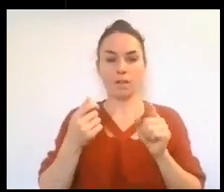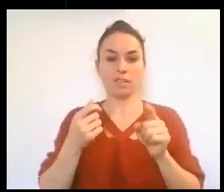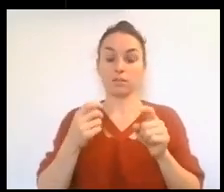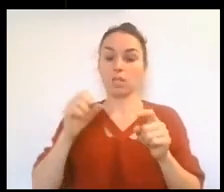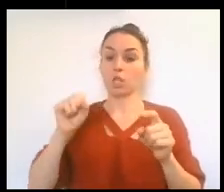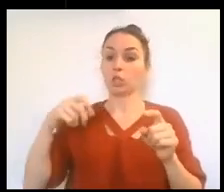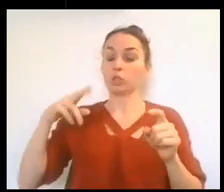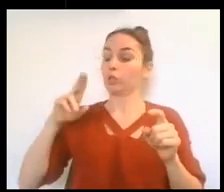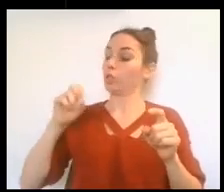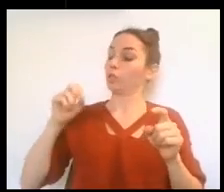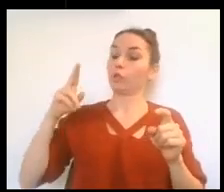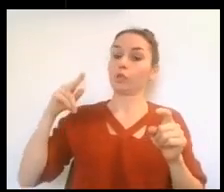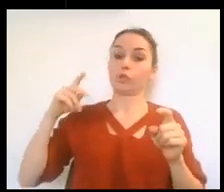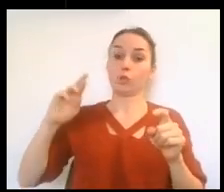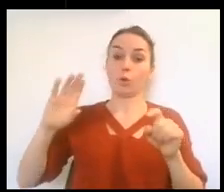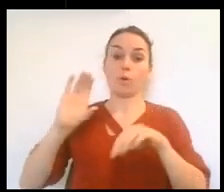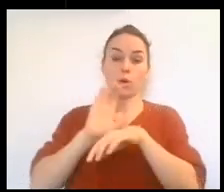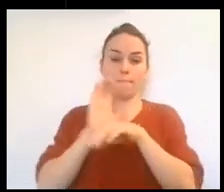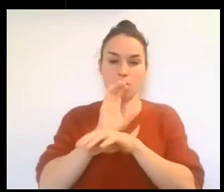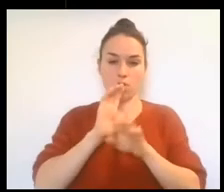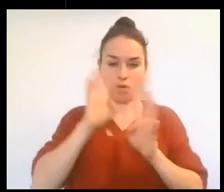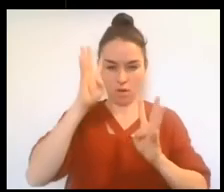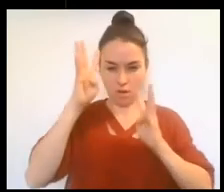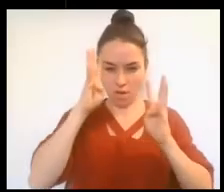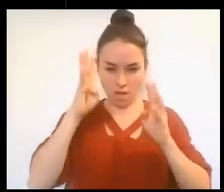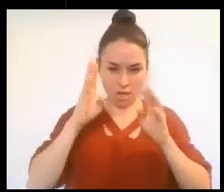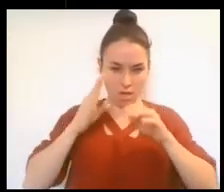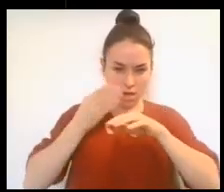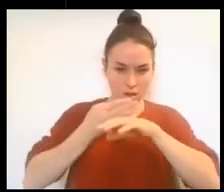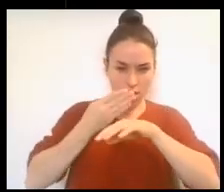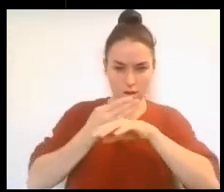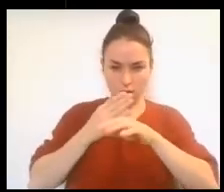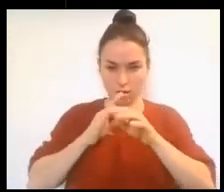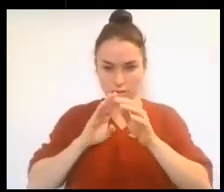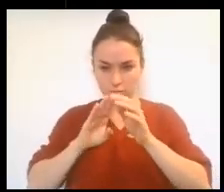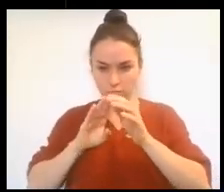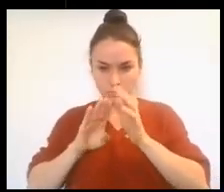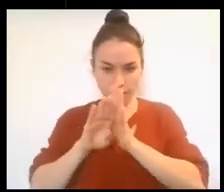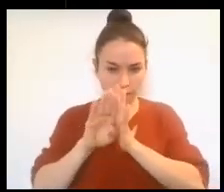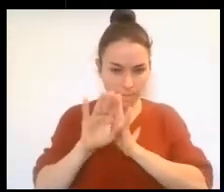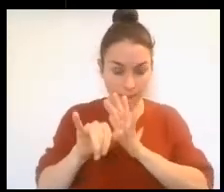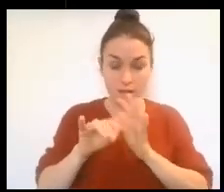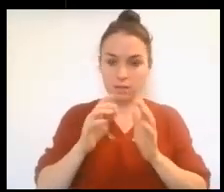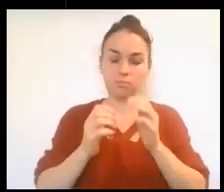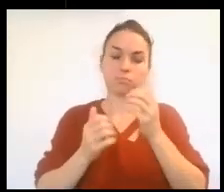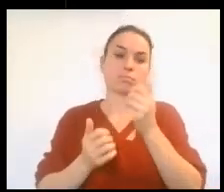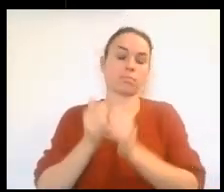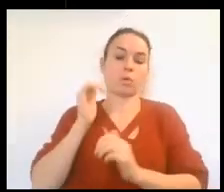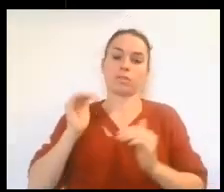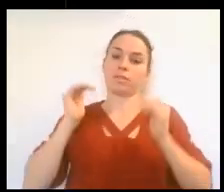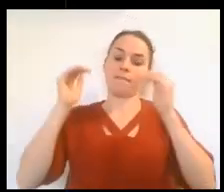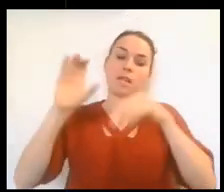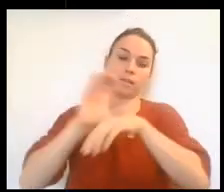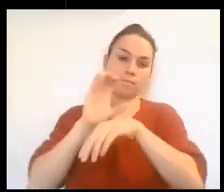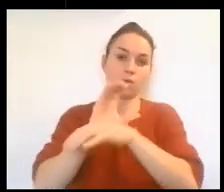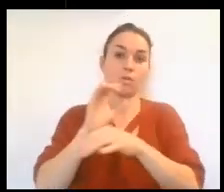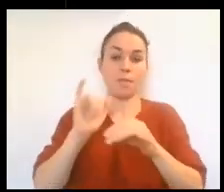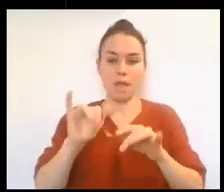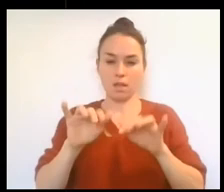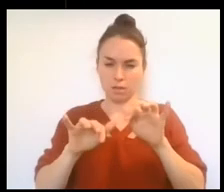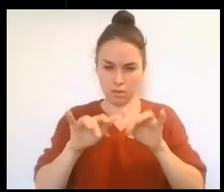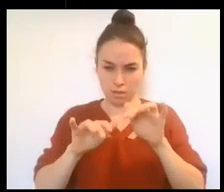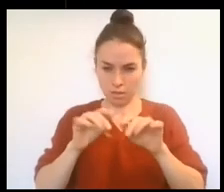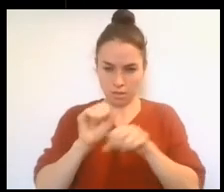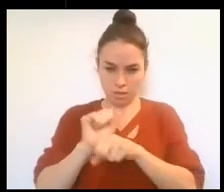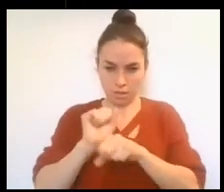of computer time, the most advanced computer to do this. Here is a more detailed view of how we